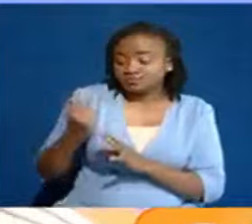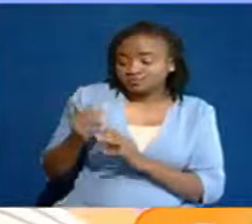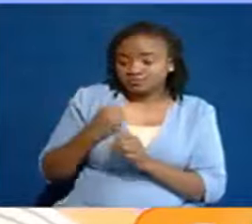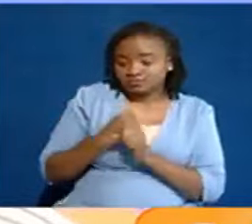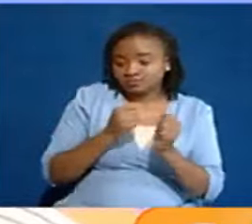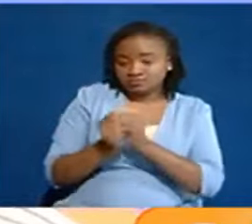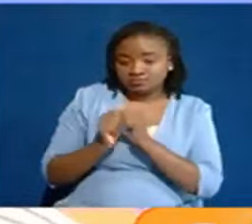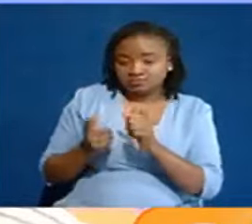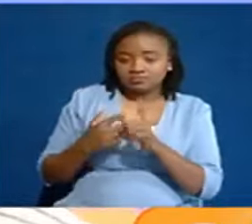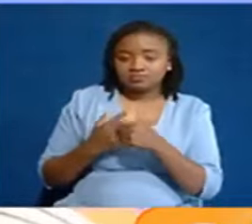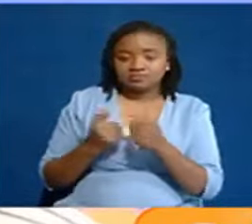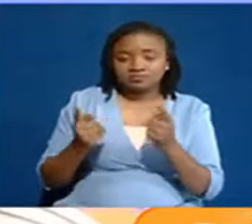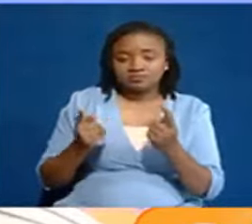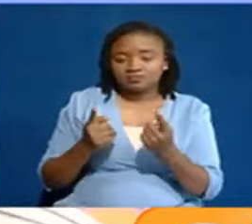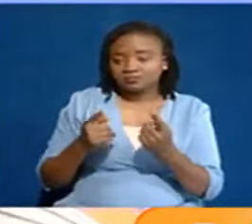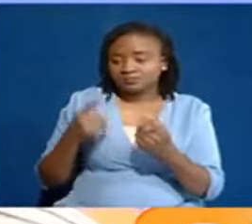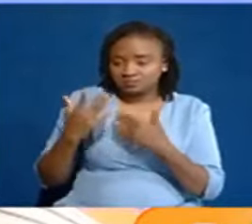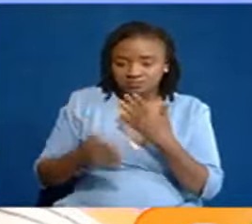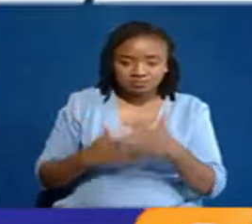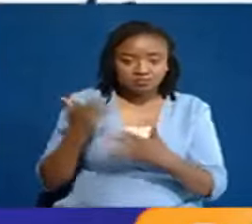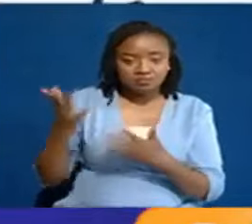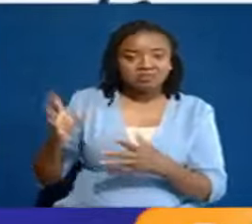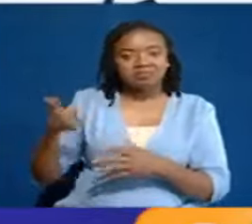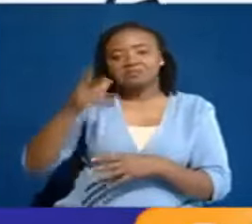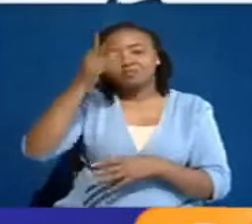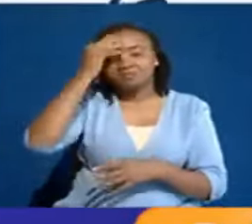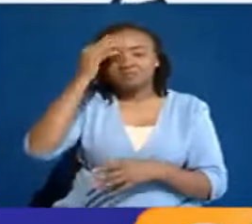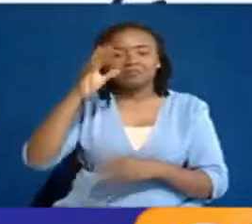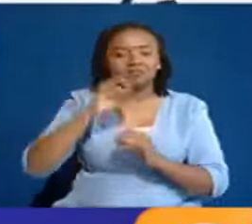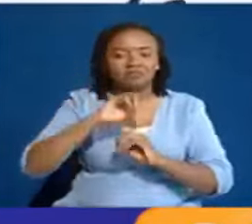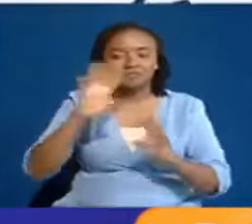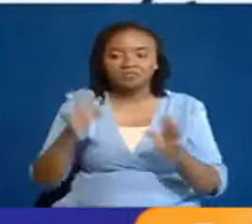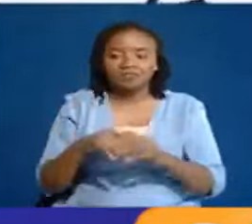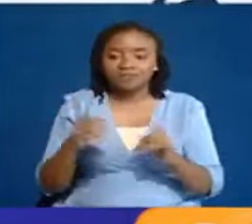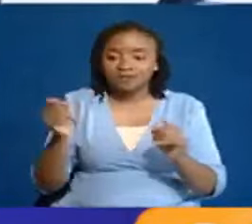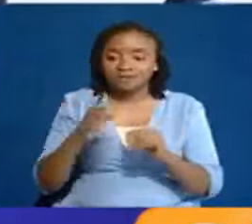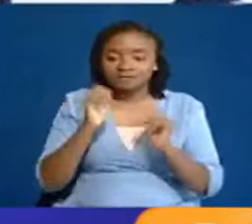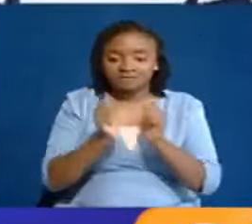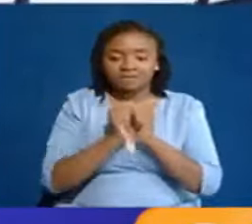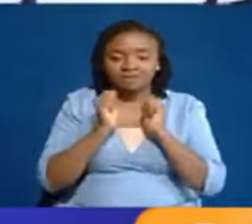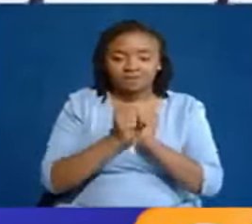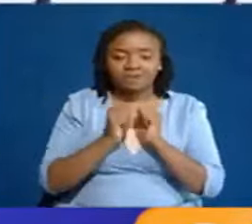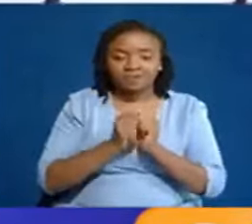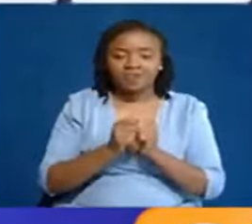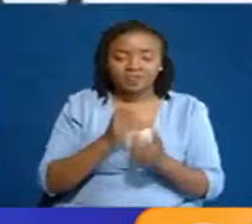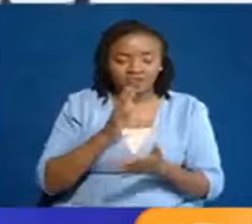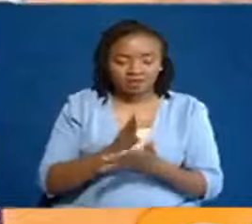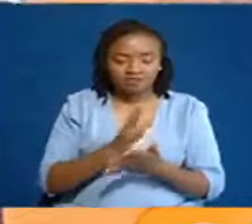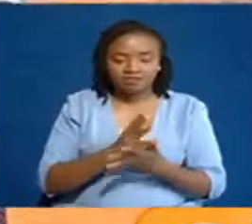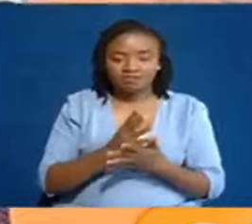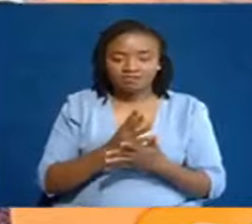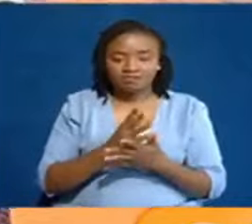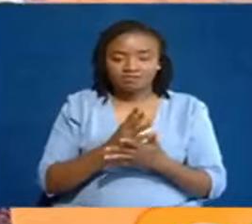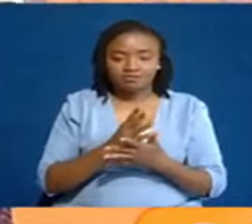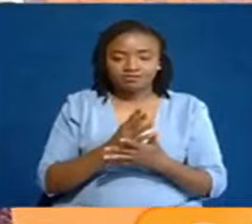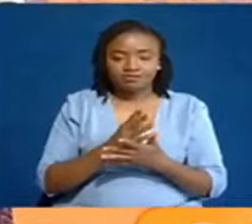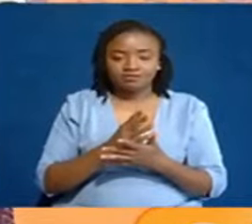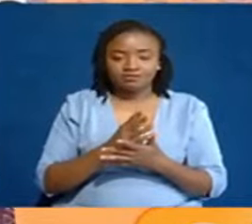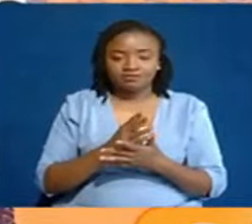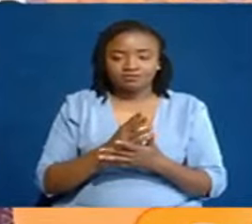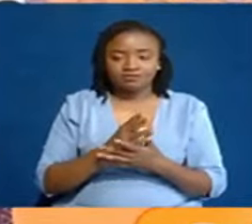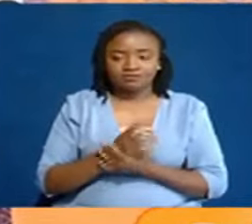she has already learned how to go about it. The new month of October has indeed started off with a bang for